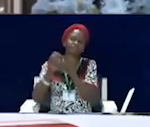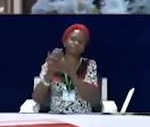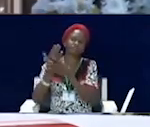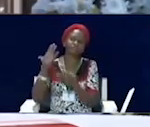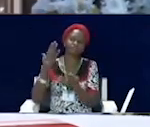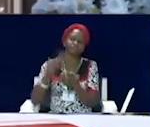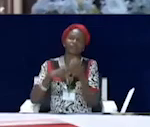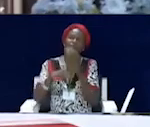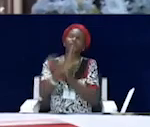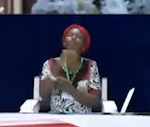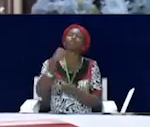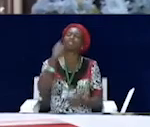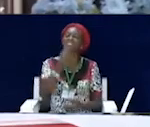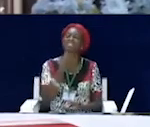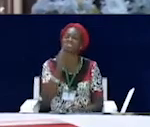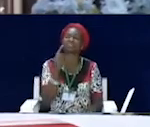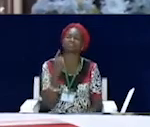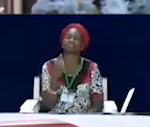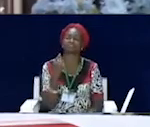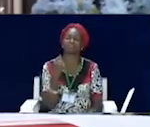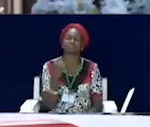And God said,